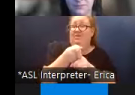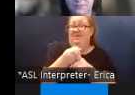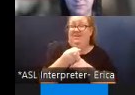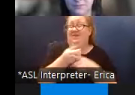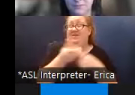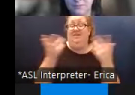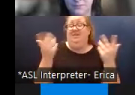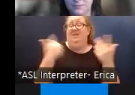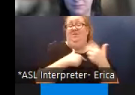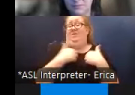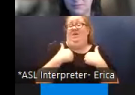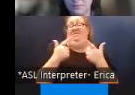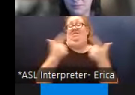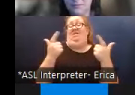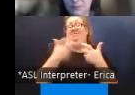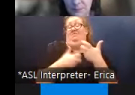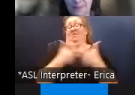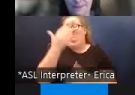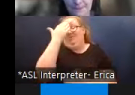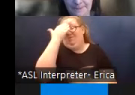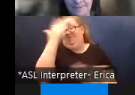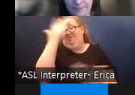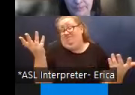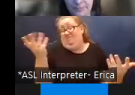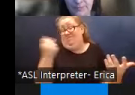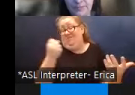going to have a lot of problems, so